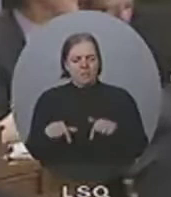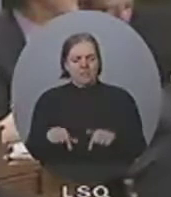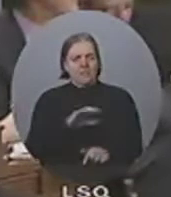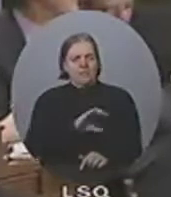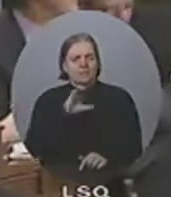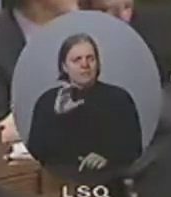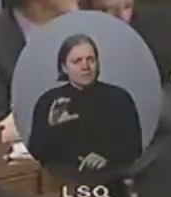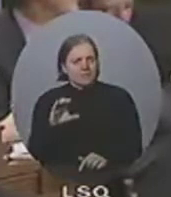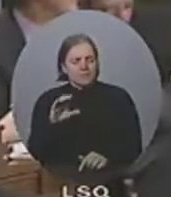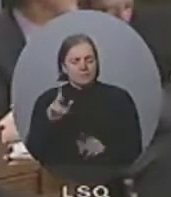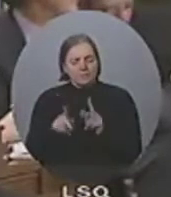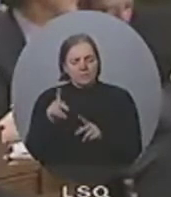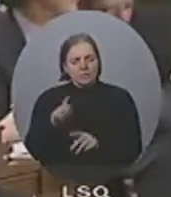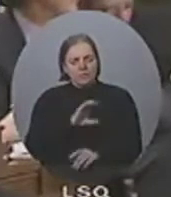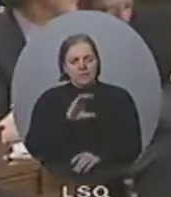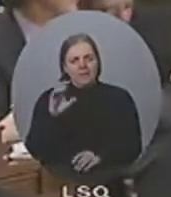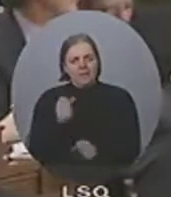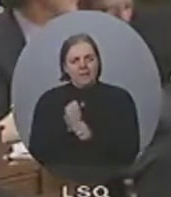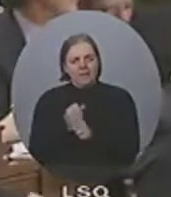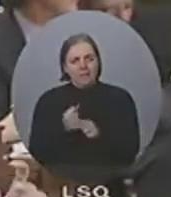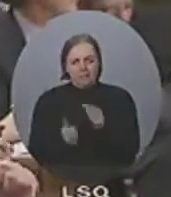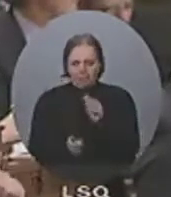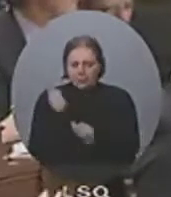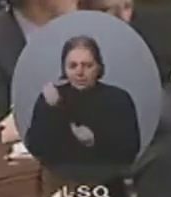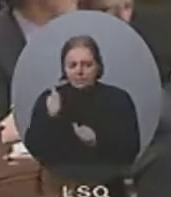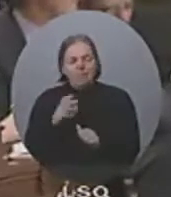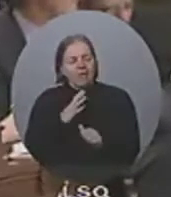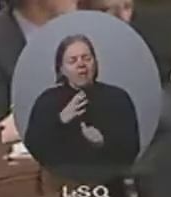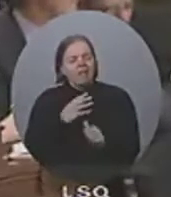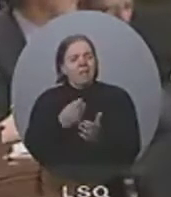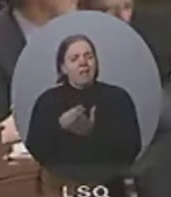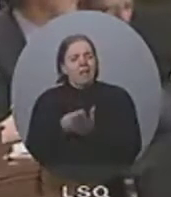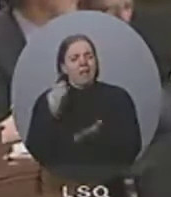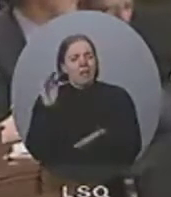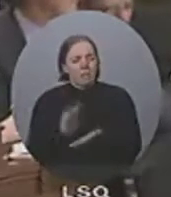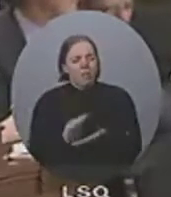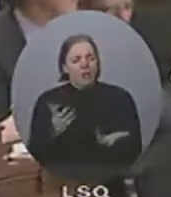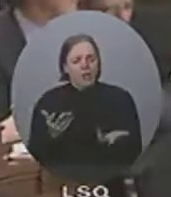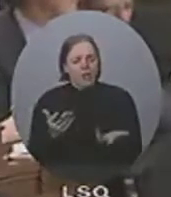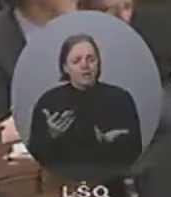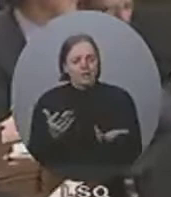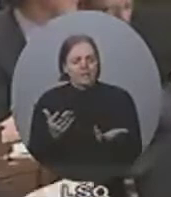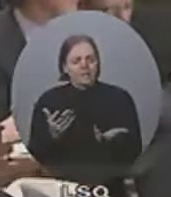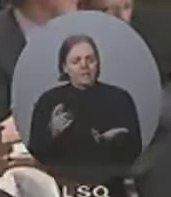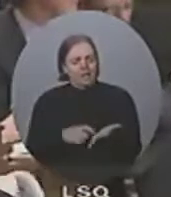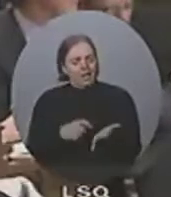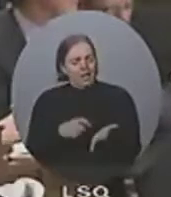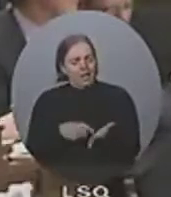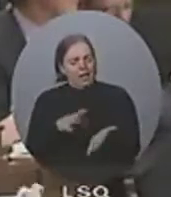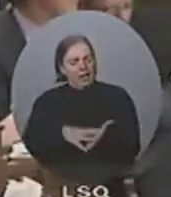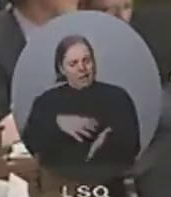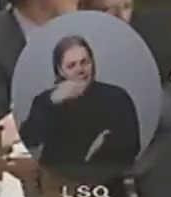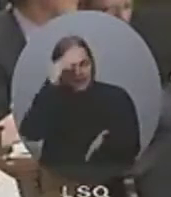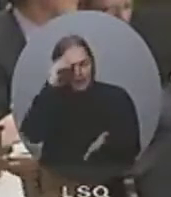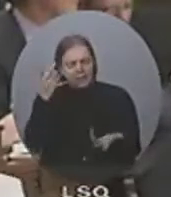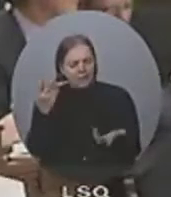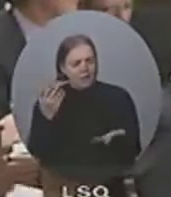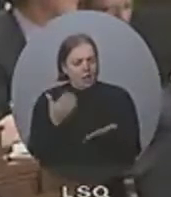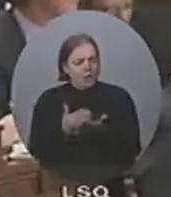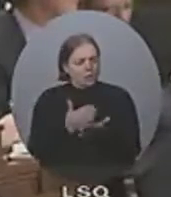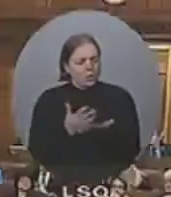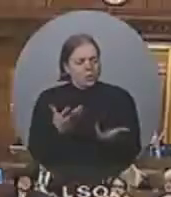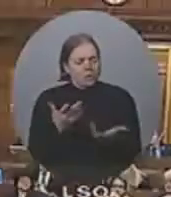this government. So where's the plan to turn things around? When are they going to learn from their mistakes instead of covering them up? Where's the jobs plan? Where's the